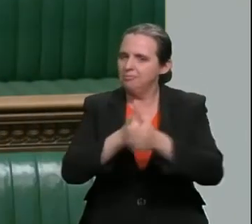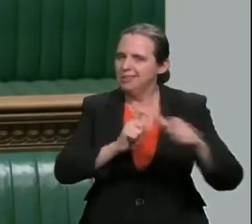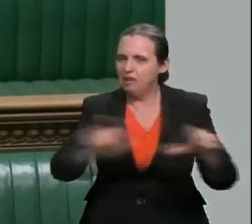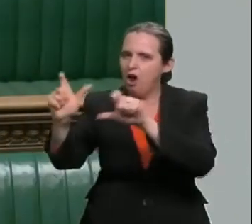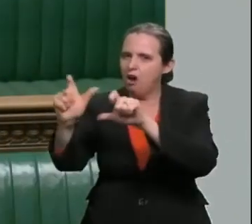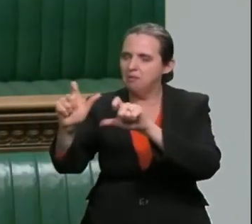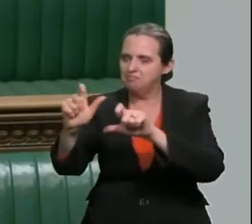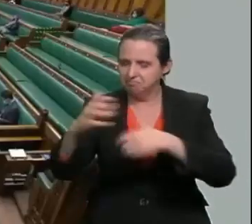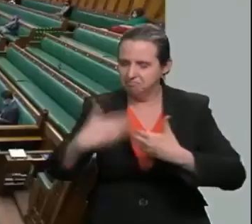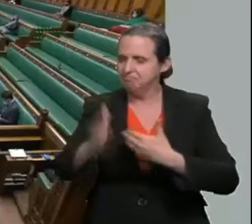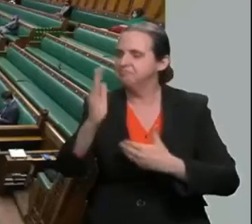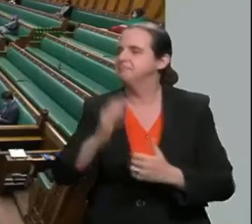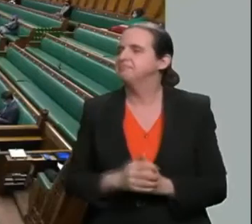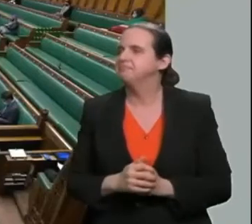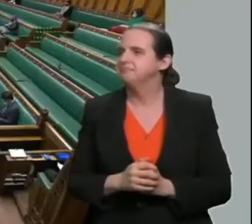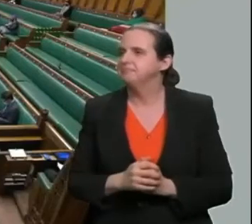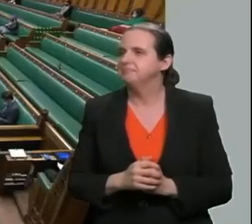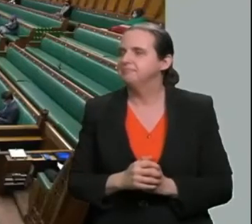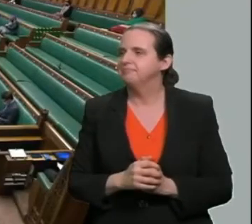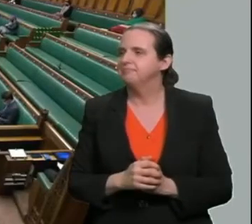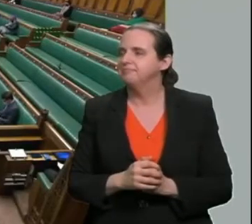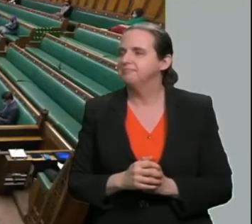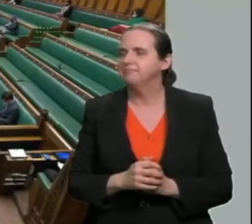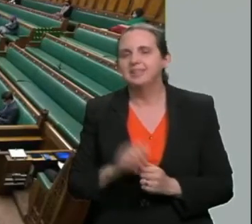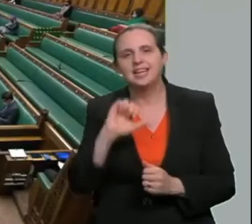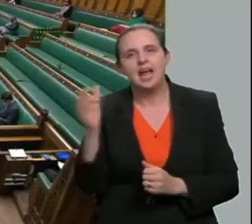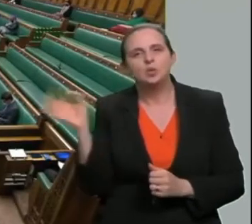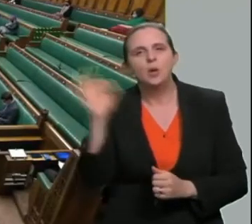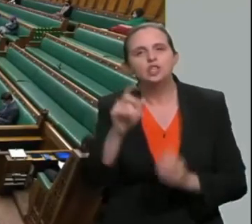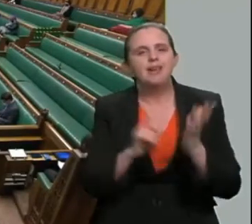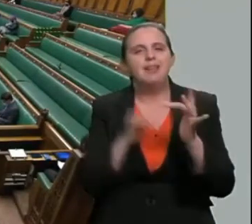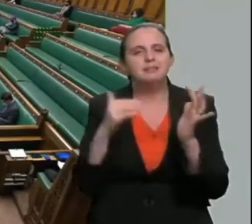I said to marry on it with Liz Saville-Roberts. Liz Saville-Roberts.